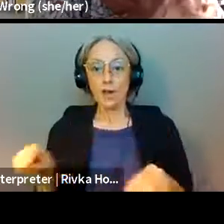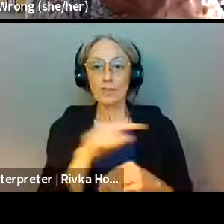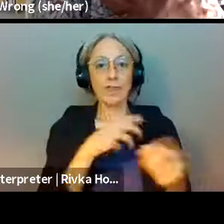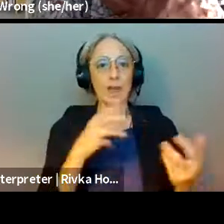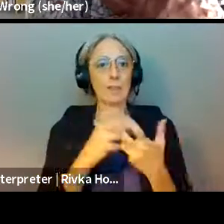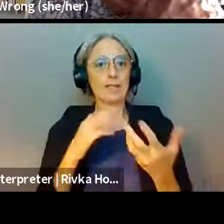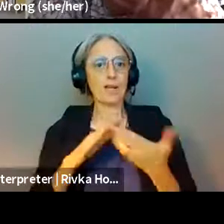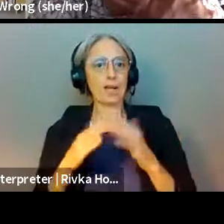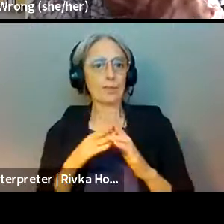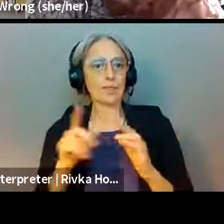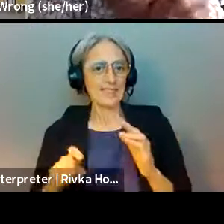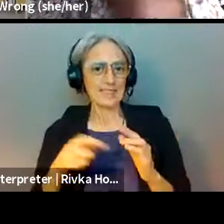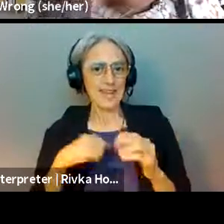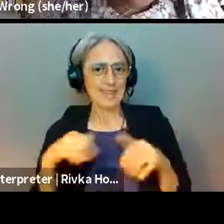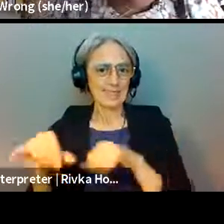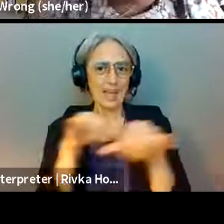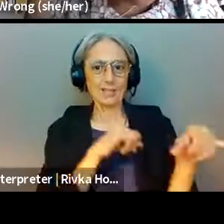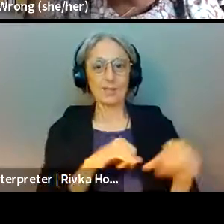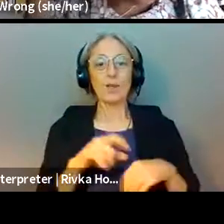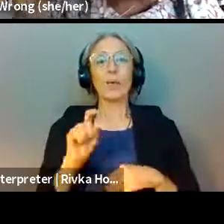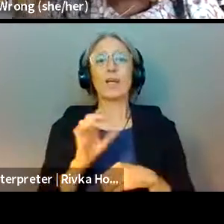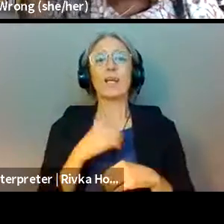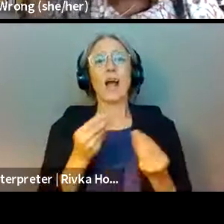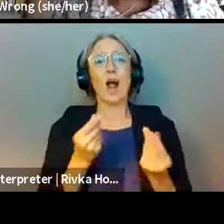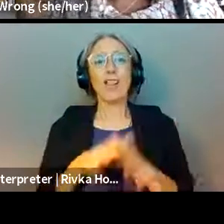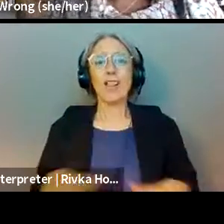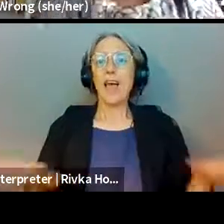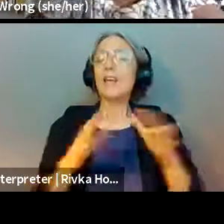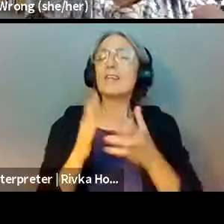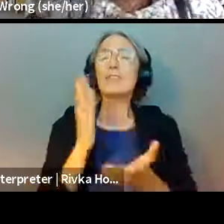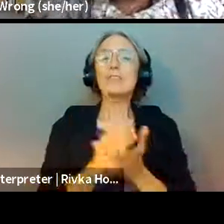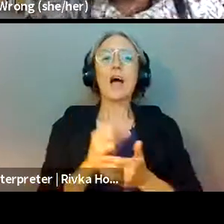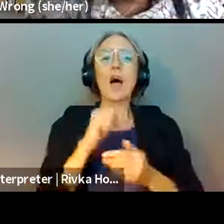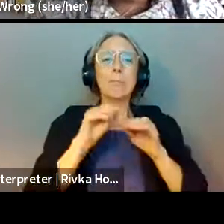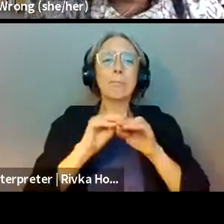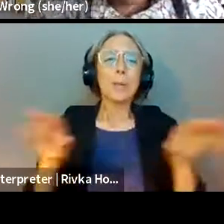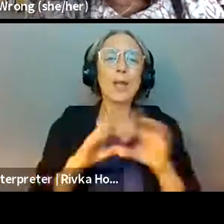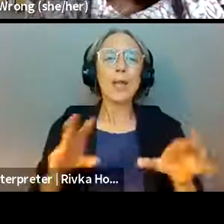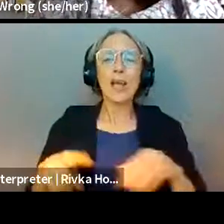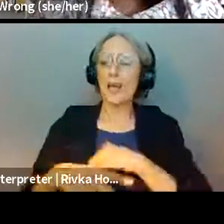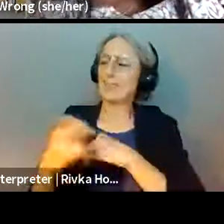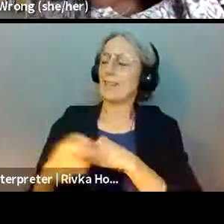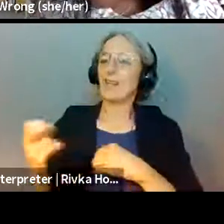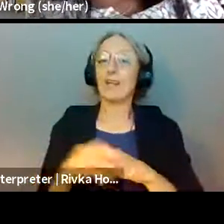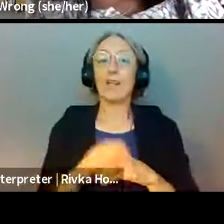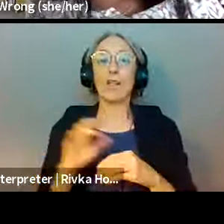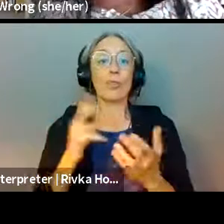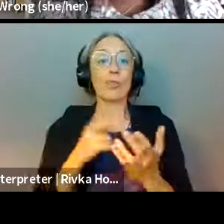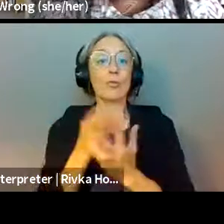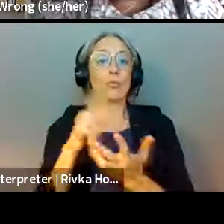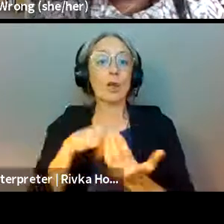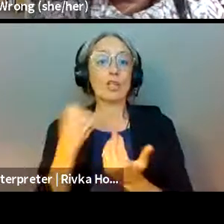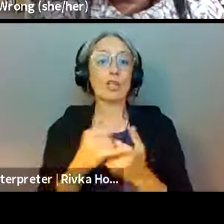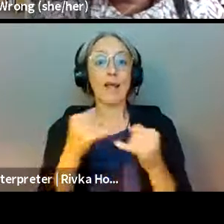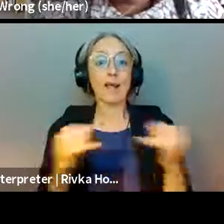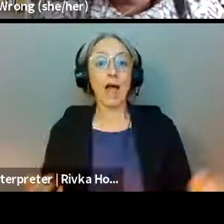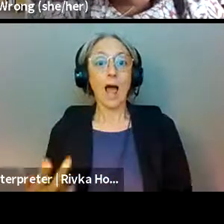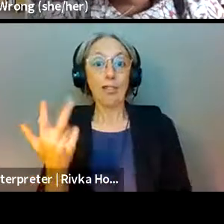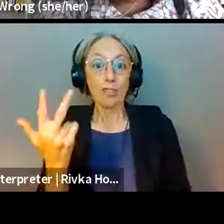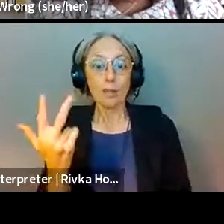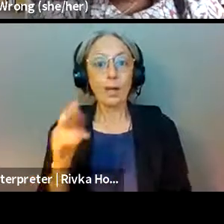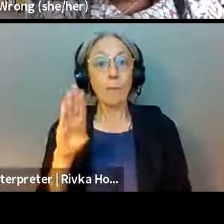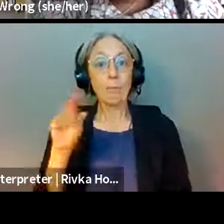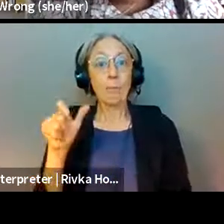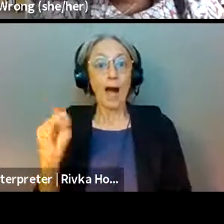standards. We need our lands to stop being polluted and stolen from us through projects like Line 3, which the Biden administration